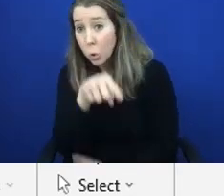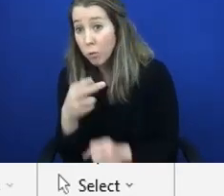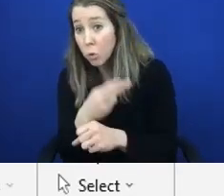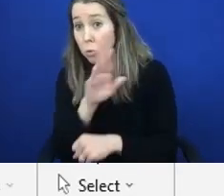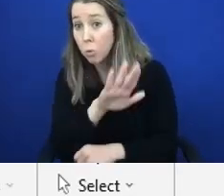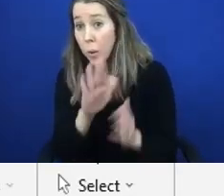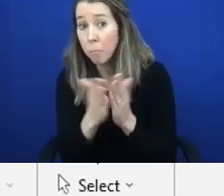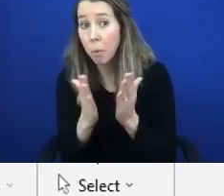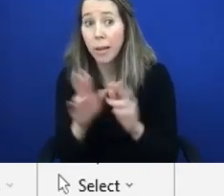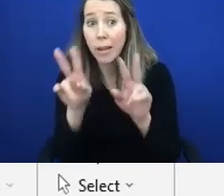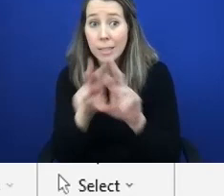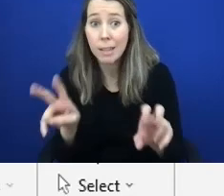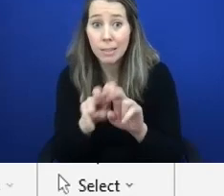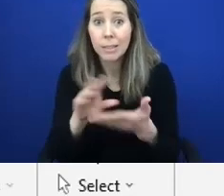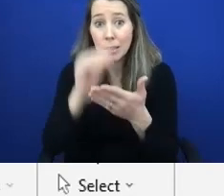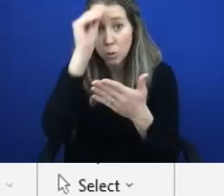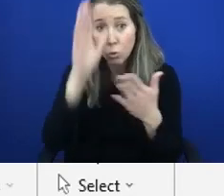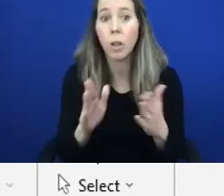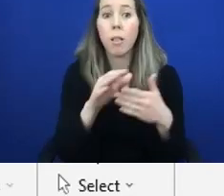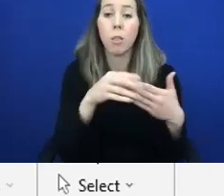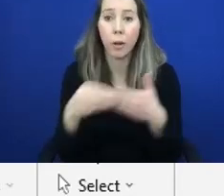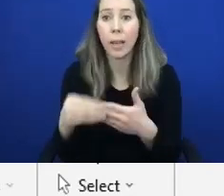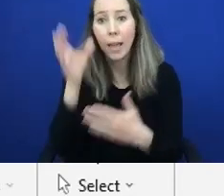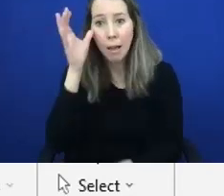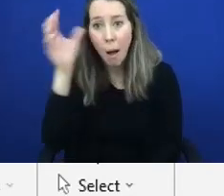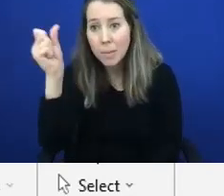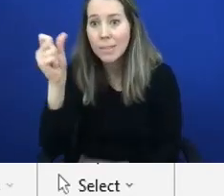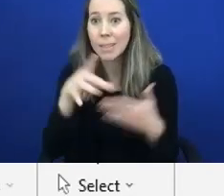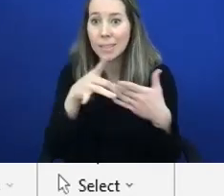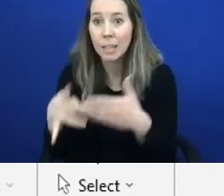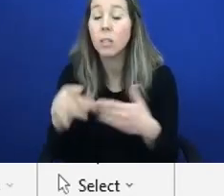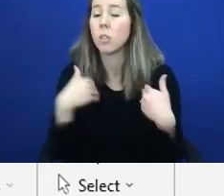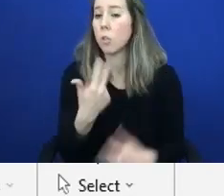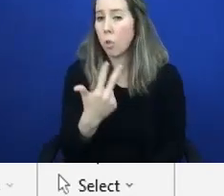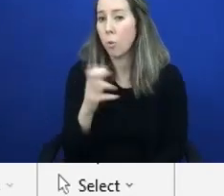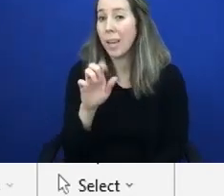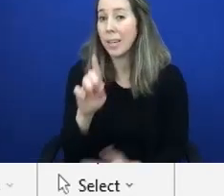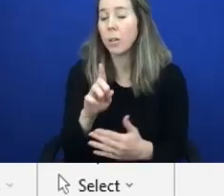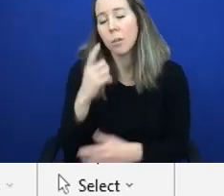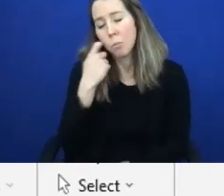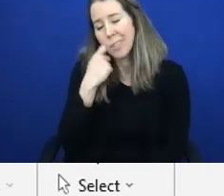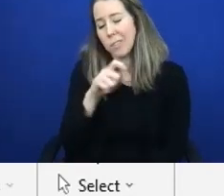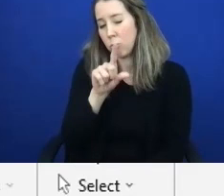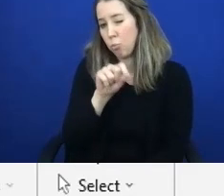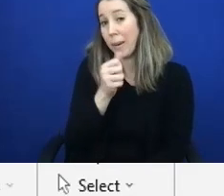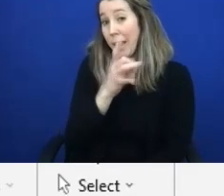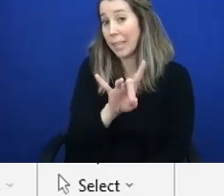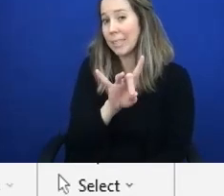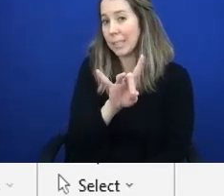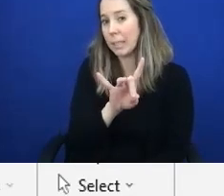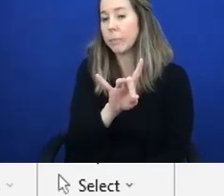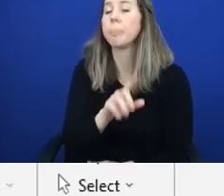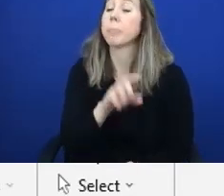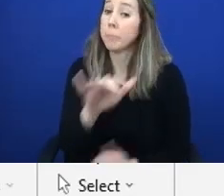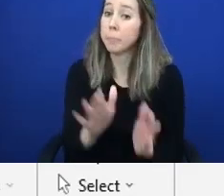Student Learning, A Common Sense Guide. She's got 3 editions of that book. The most recent is 2018. This book was used